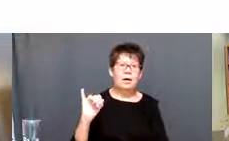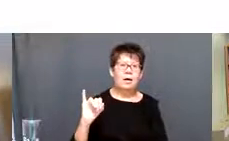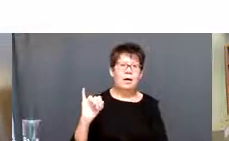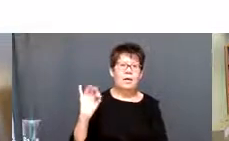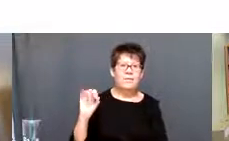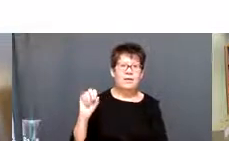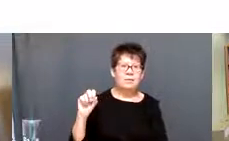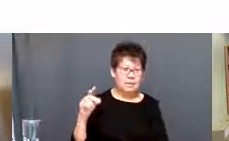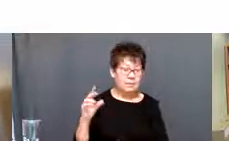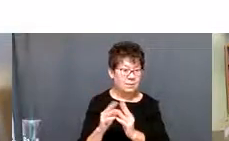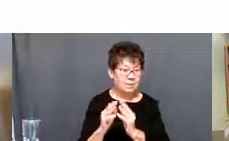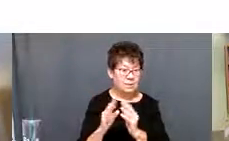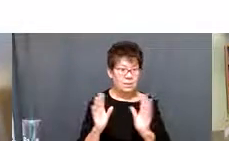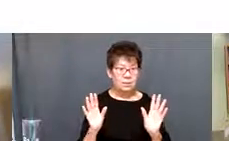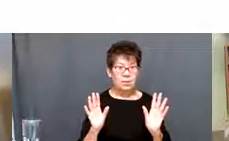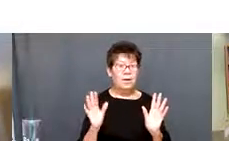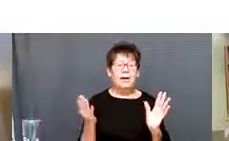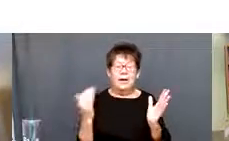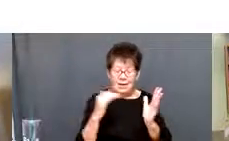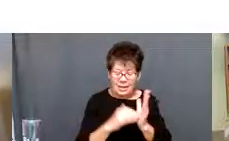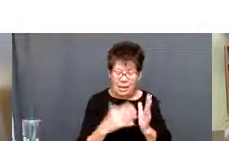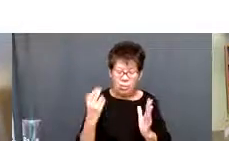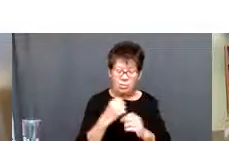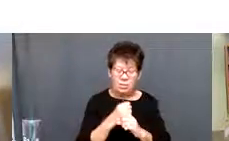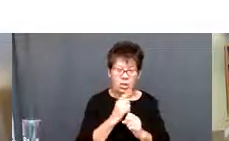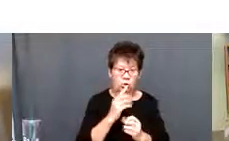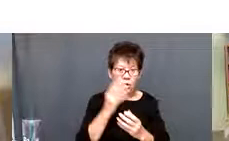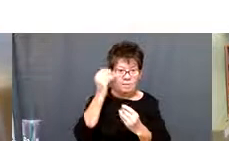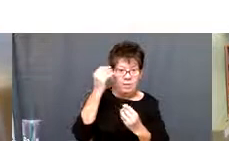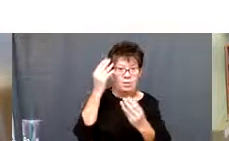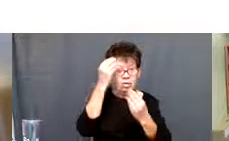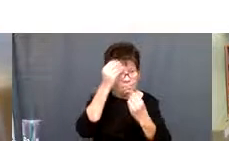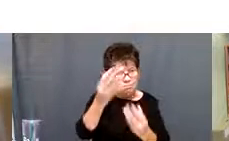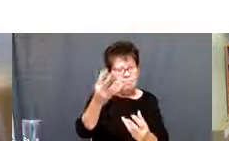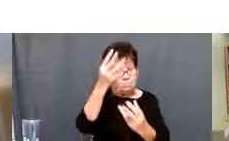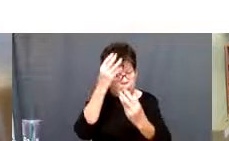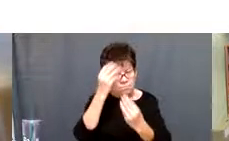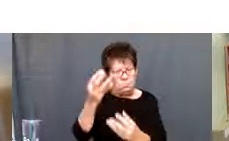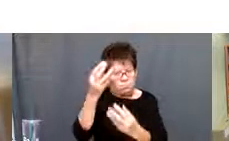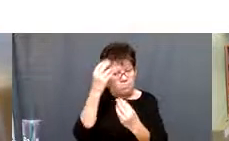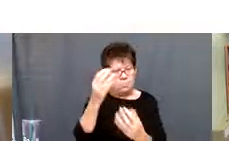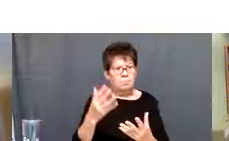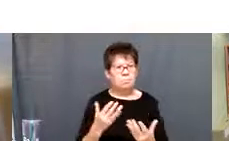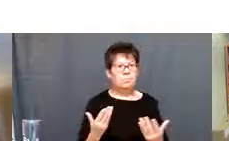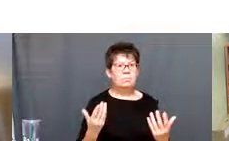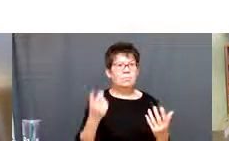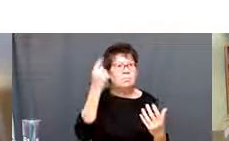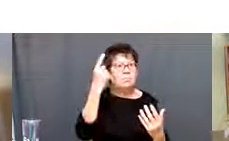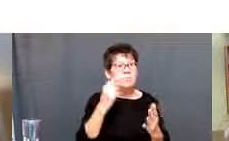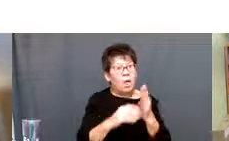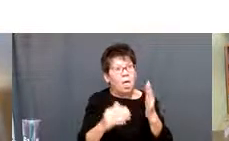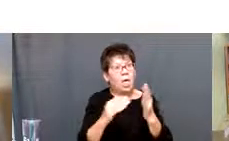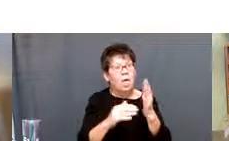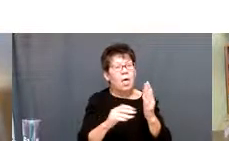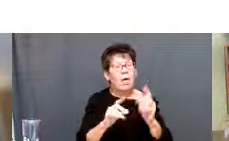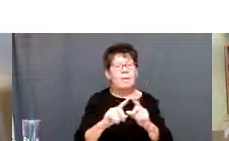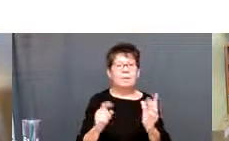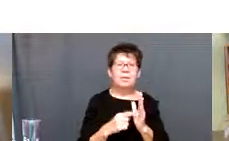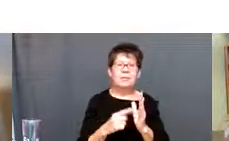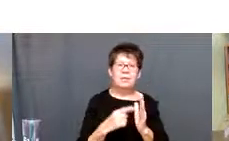is that you feel very informed about your decision. So it may seem repetitive, but one of the things I've always found is sometimes I need to be